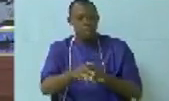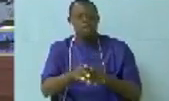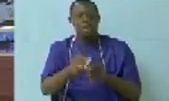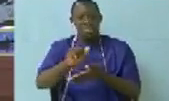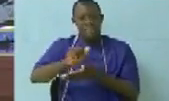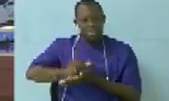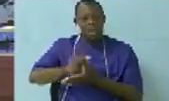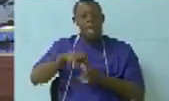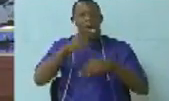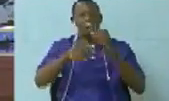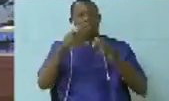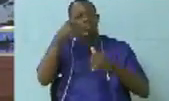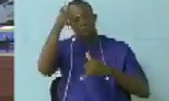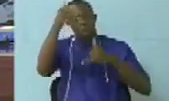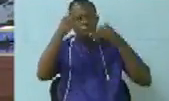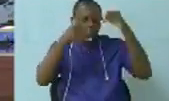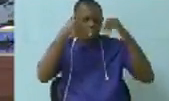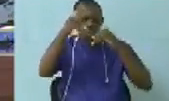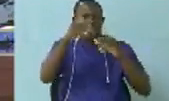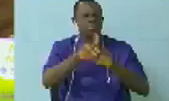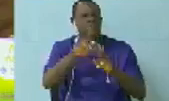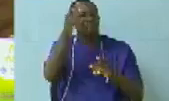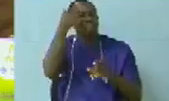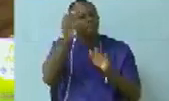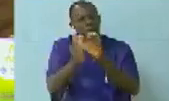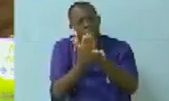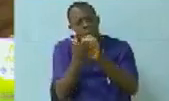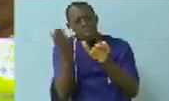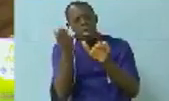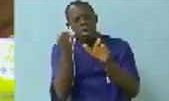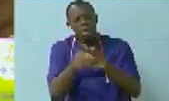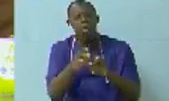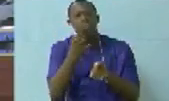the call records of telephone number